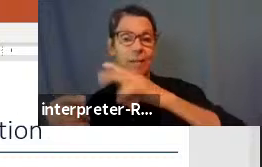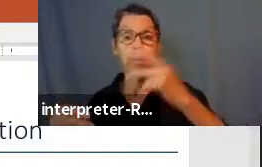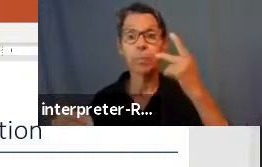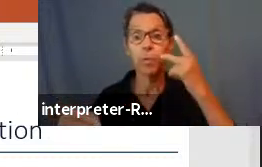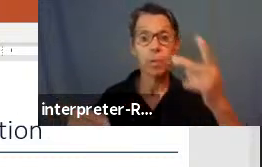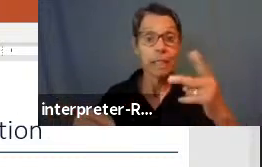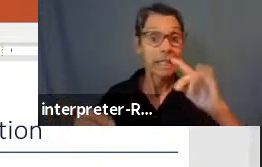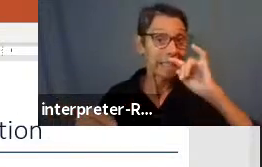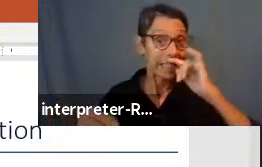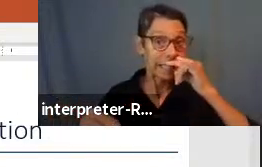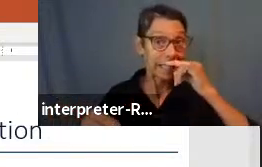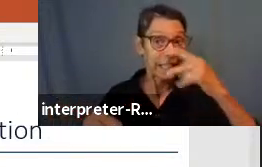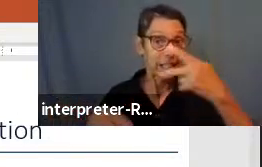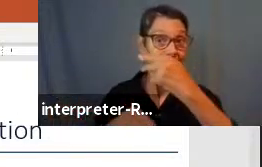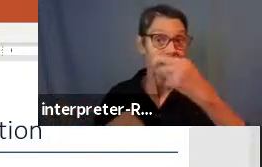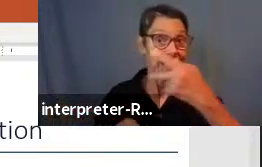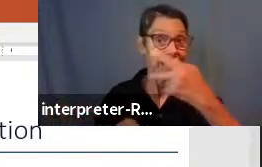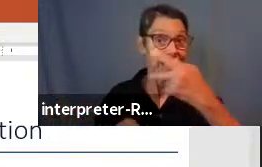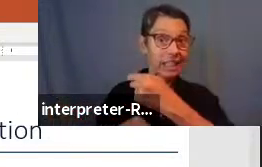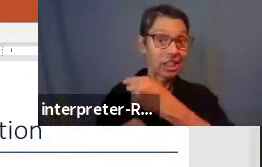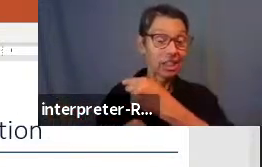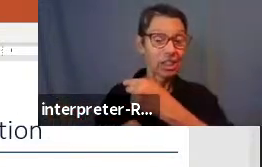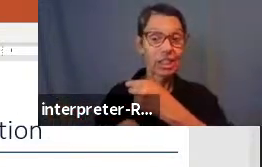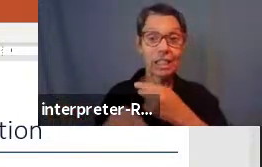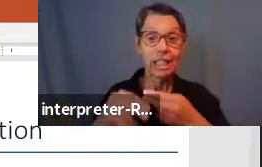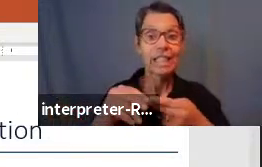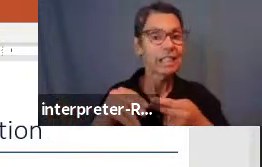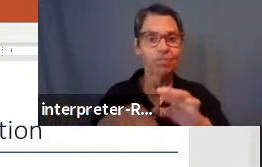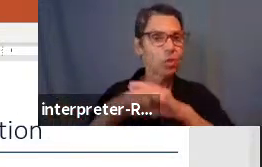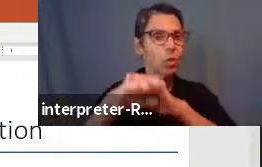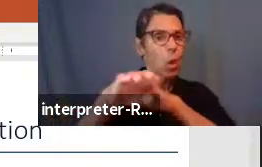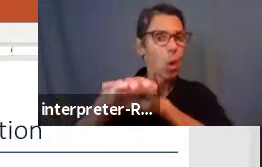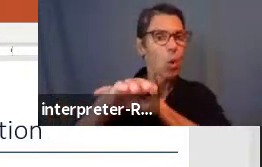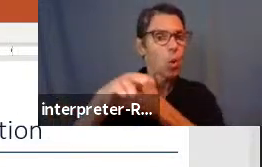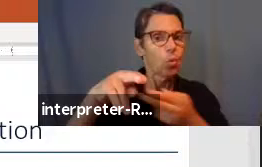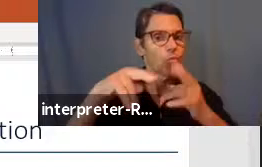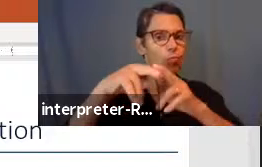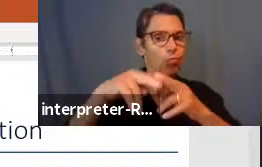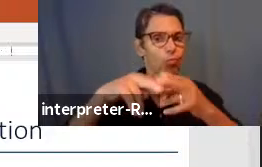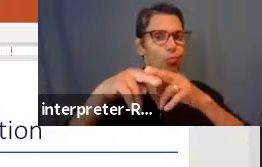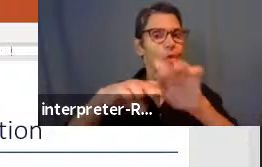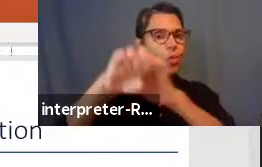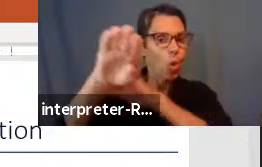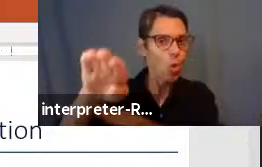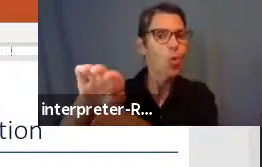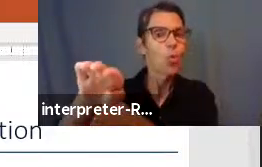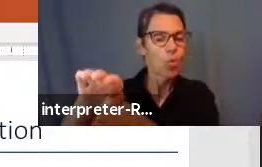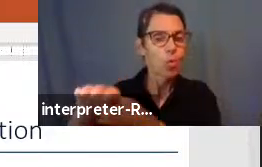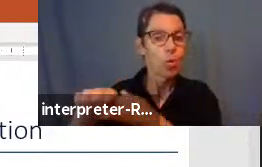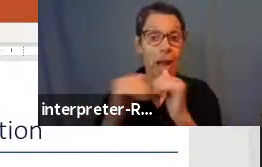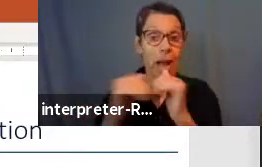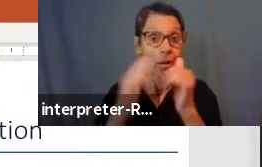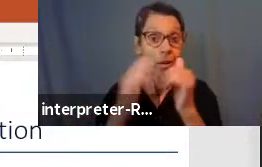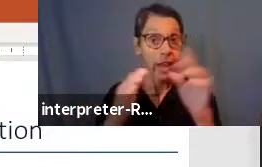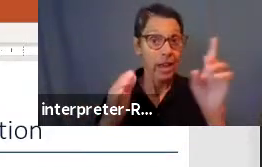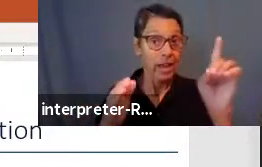in kids is growing much more slowly so far, but the way this data is